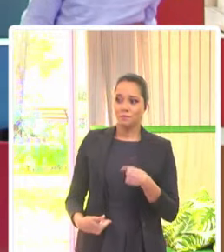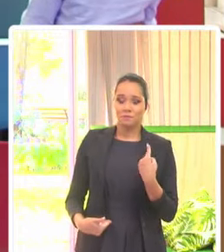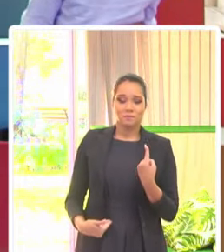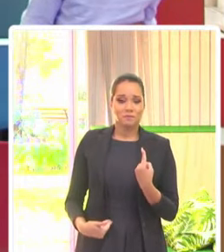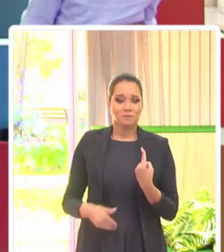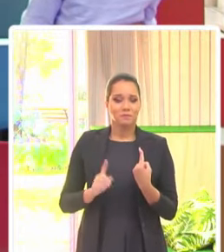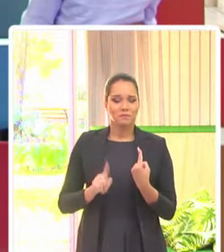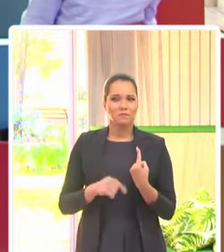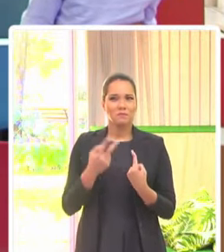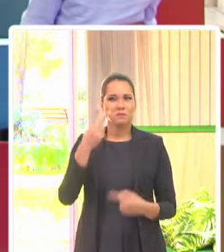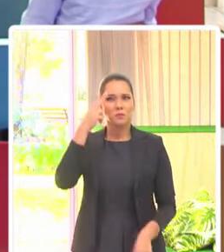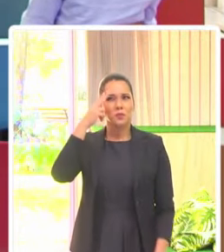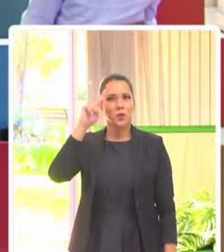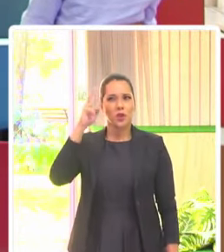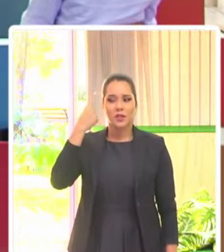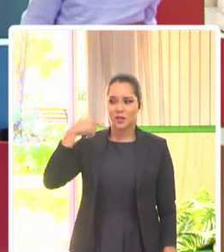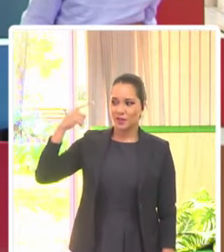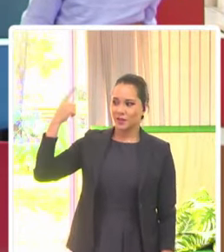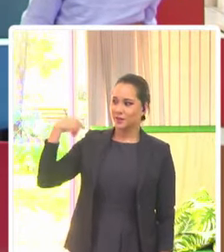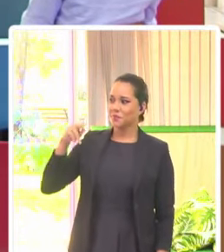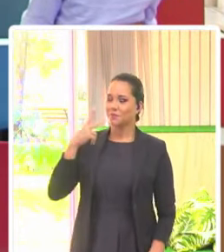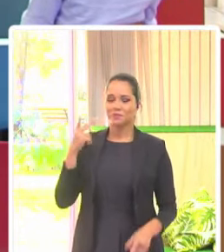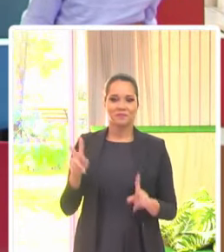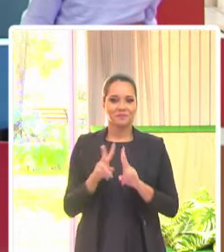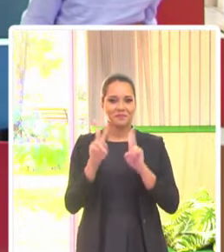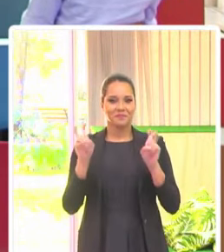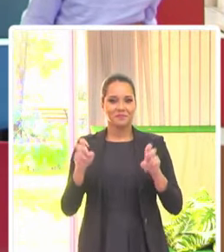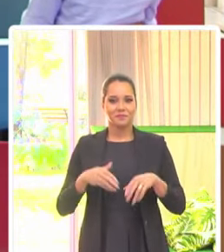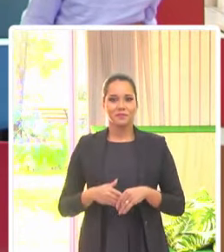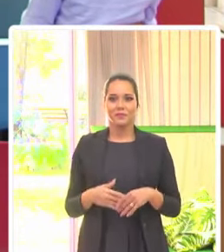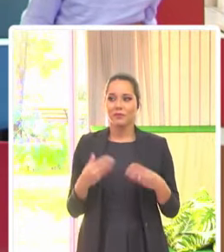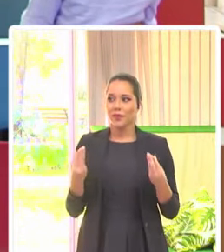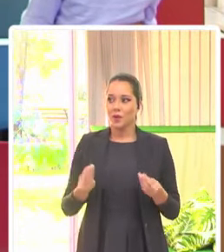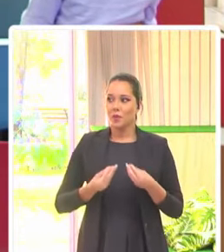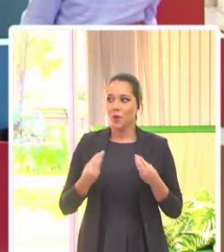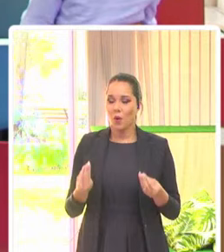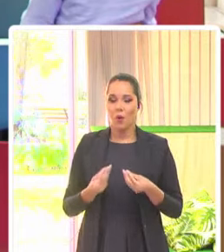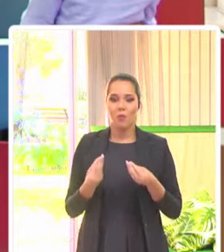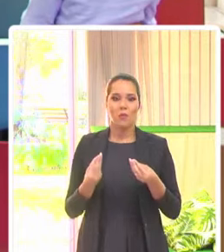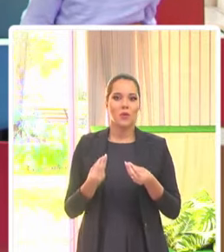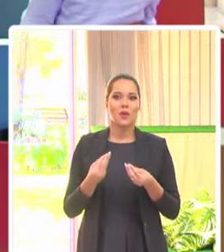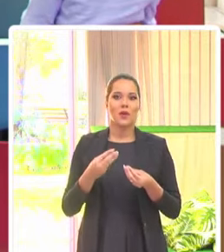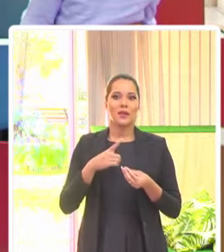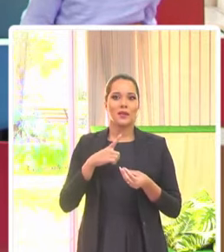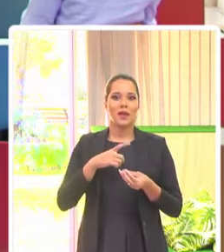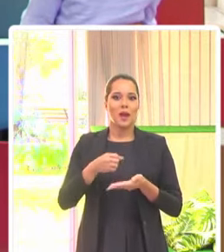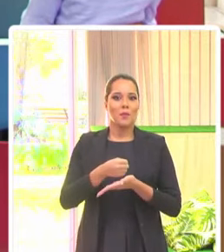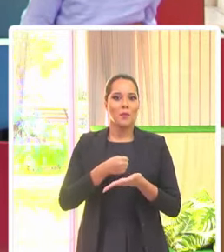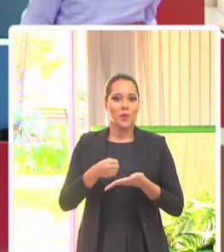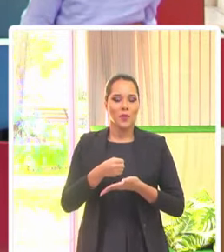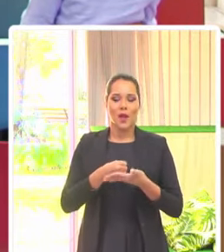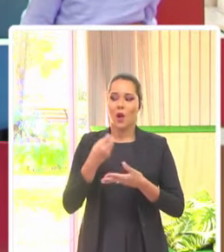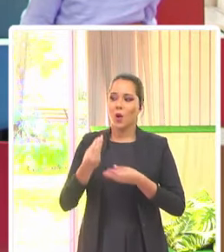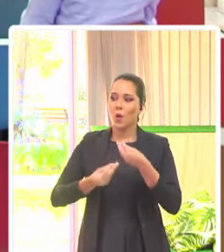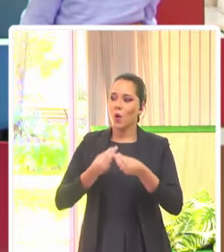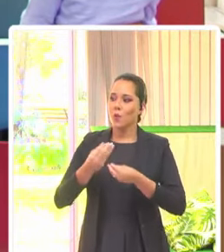talking about this, how to approach, how to develop